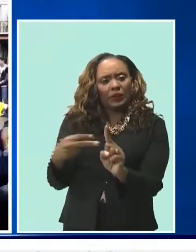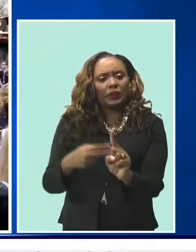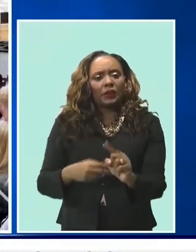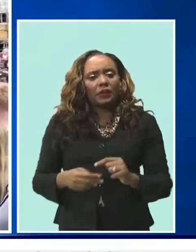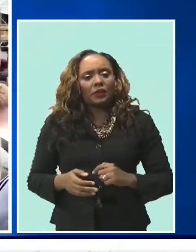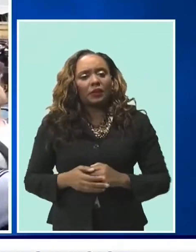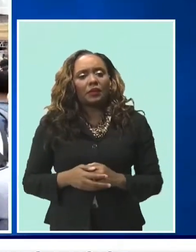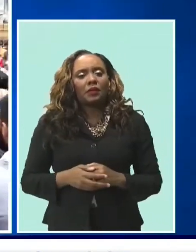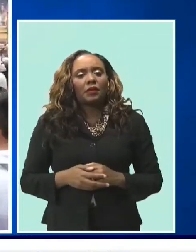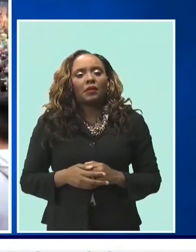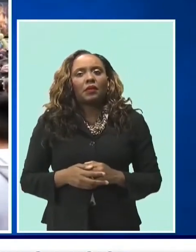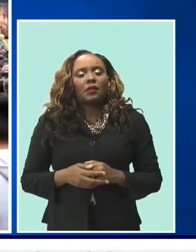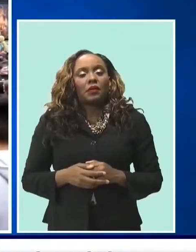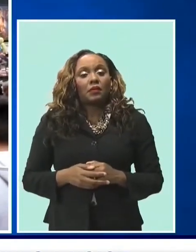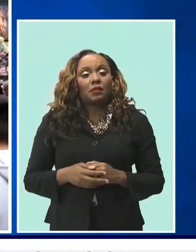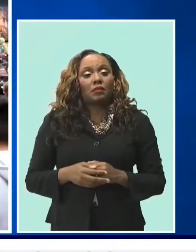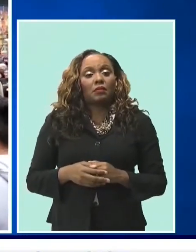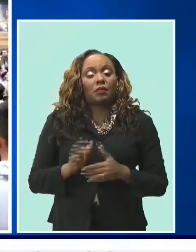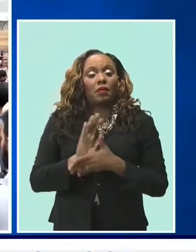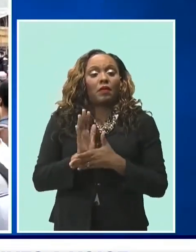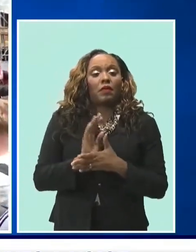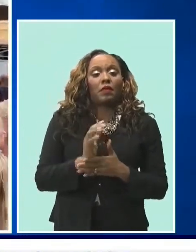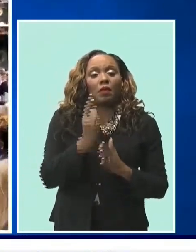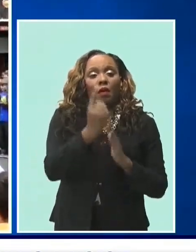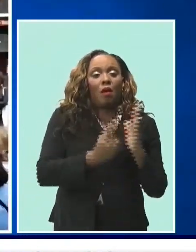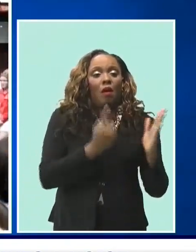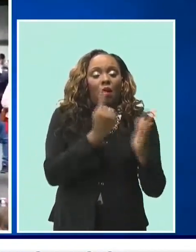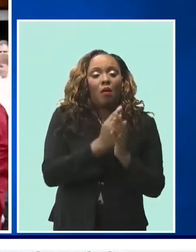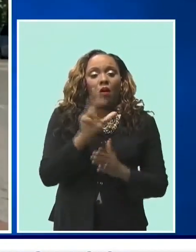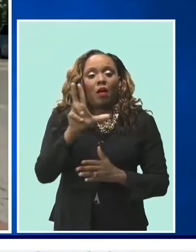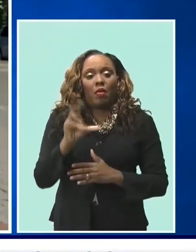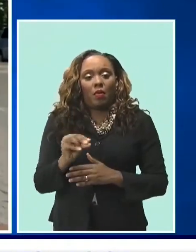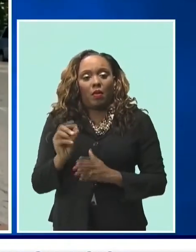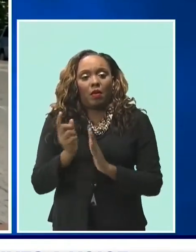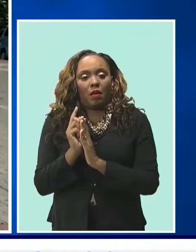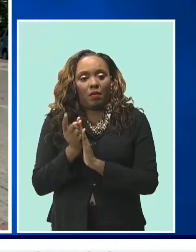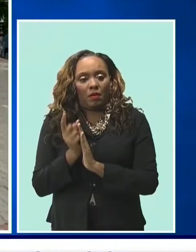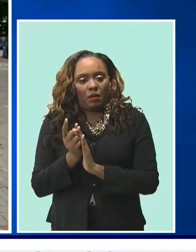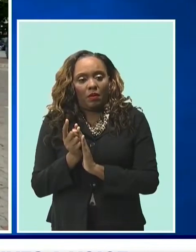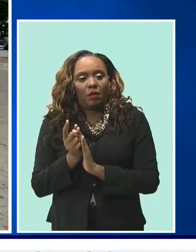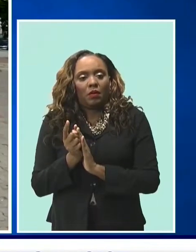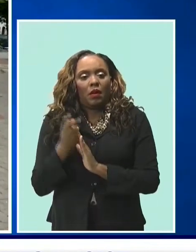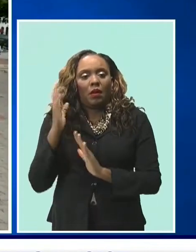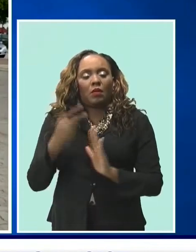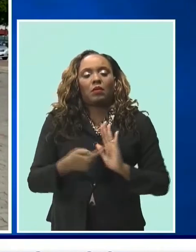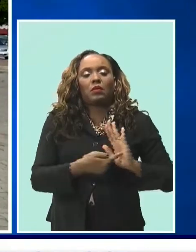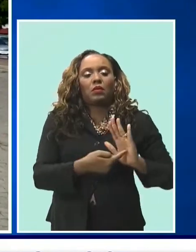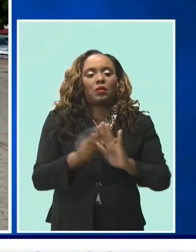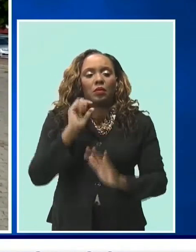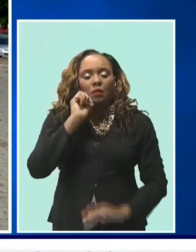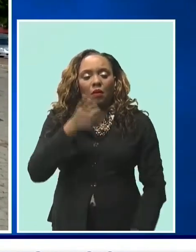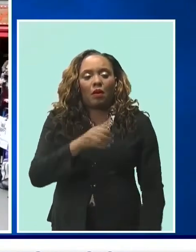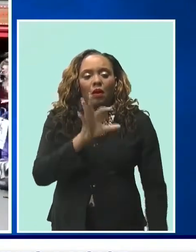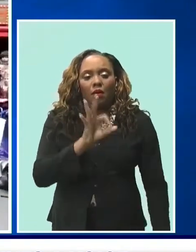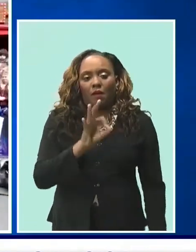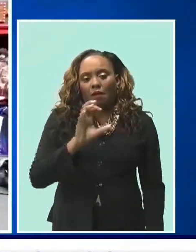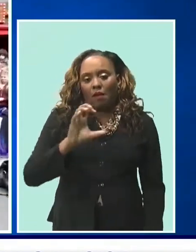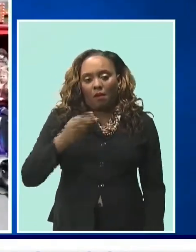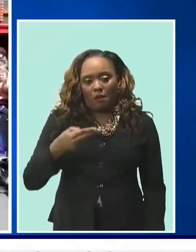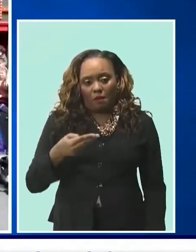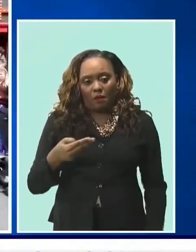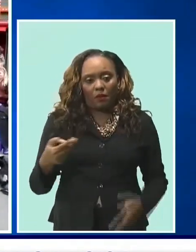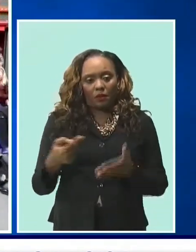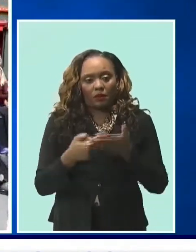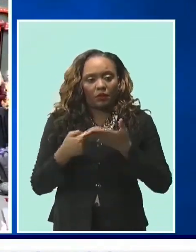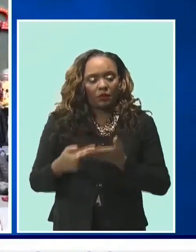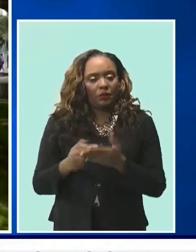The hour and 30-minute long film titled The Fire This Time, Art Barbados, will premiere tomorrow at the Frank Collmer Hall.